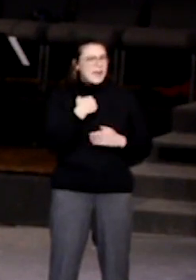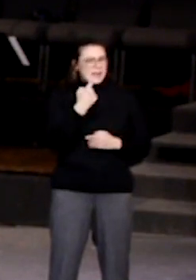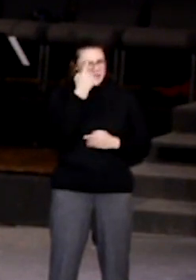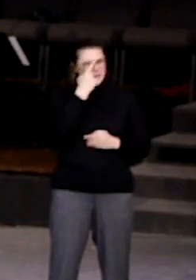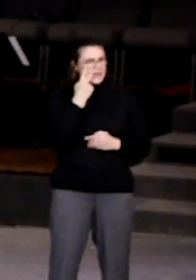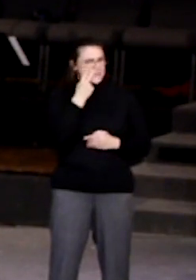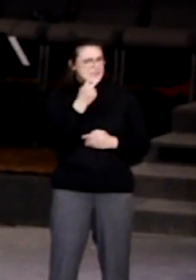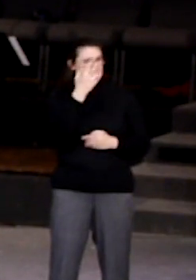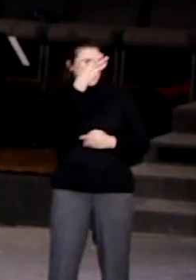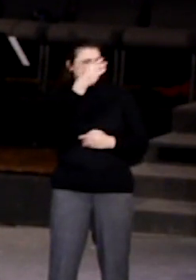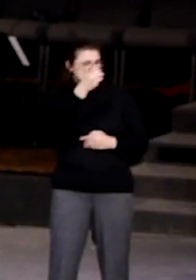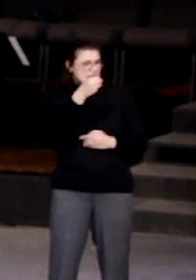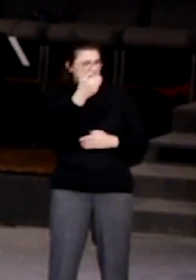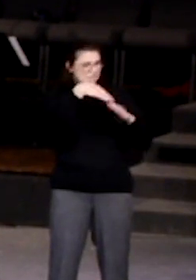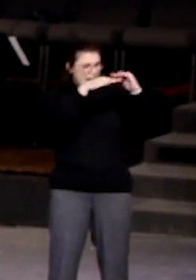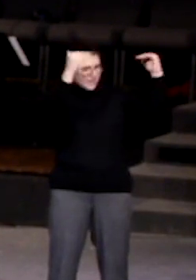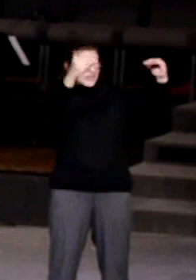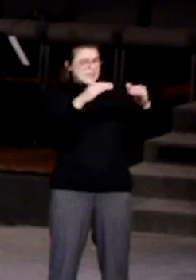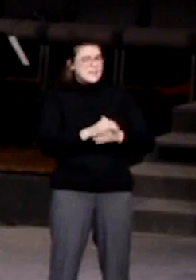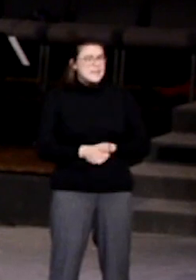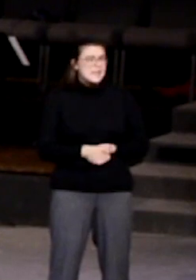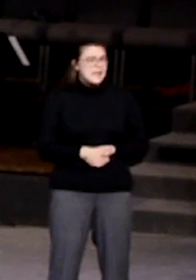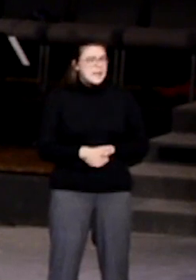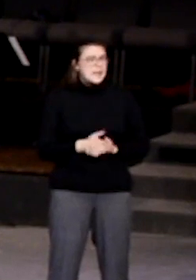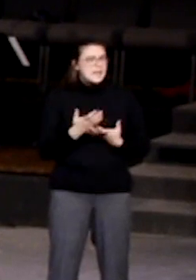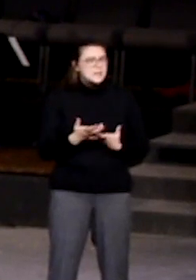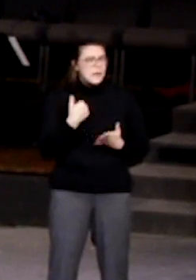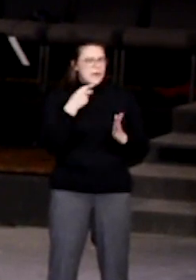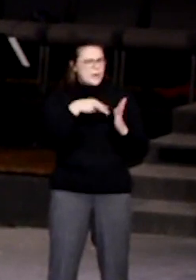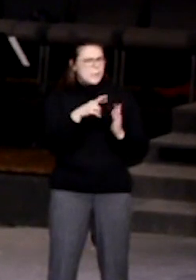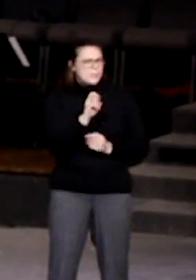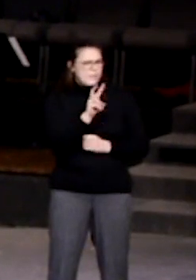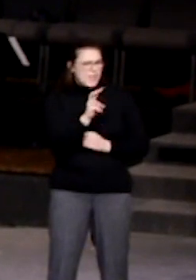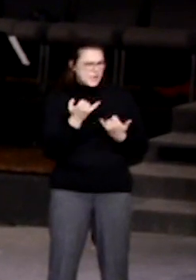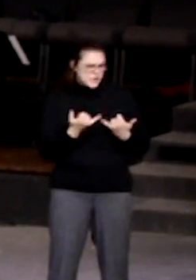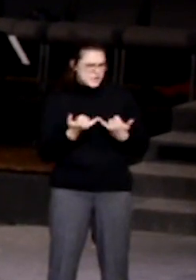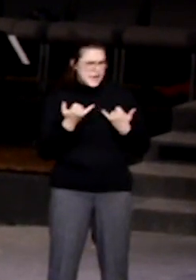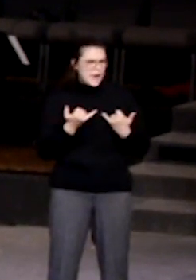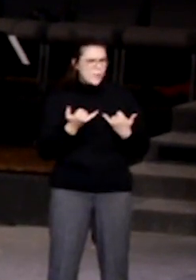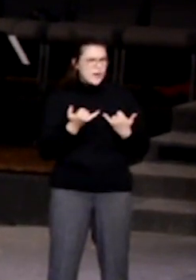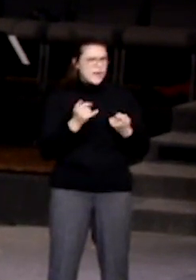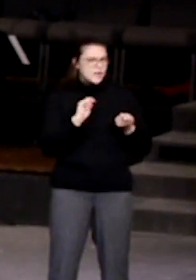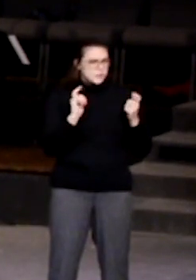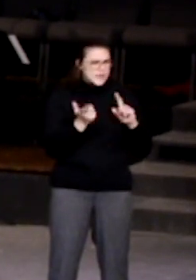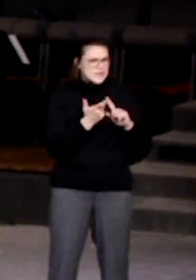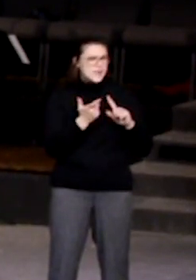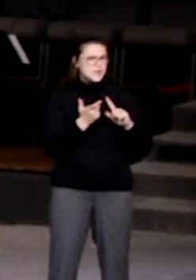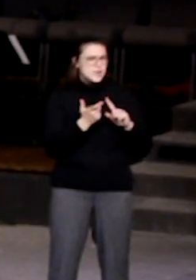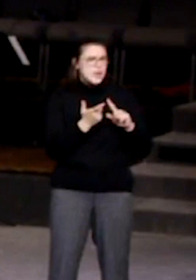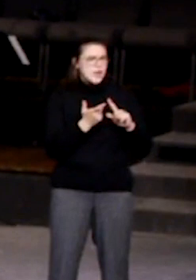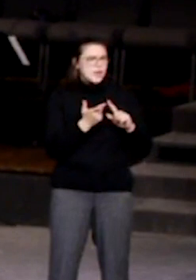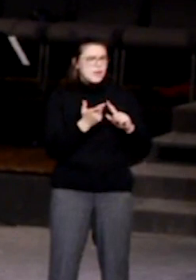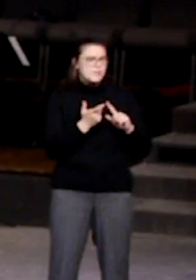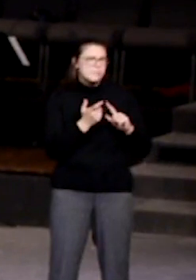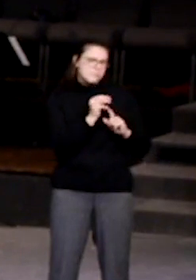the outside of heaven. Now, when I read Revelation now, and in the translation of the miles, with